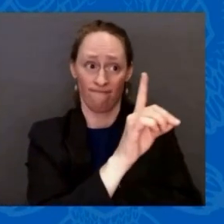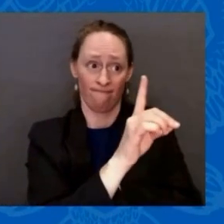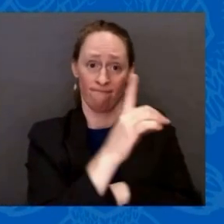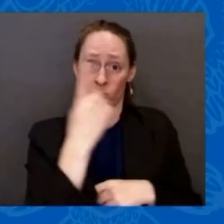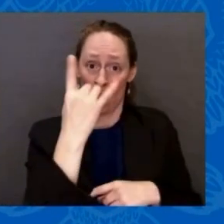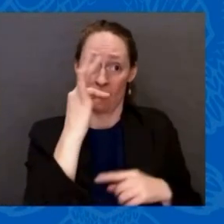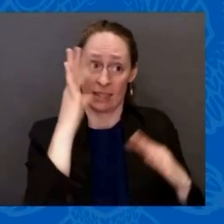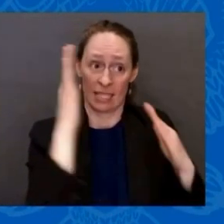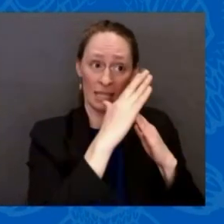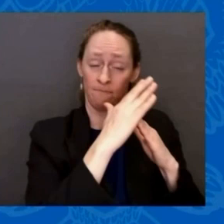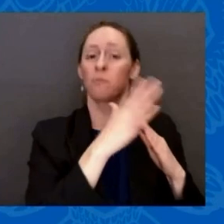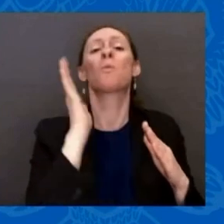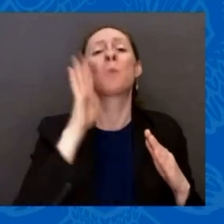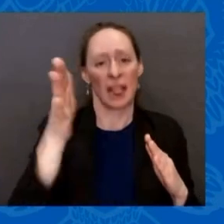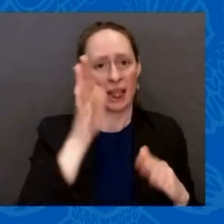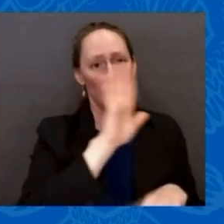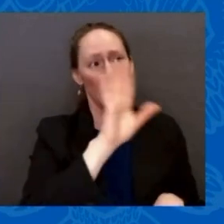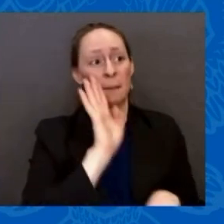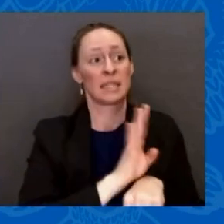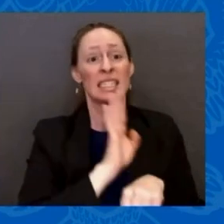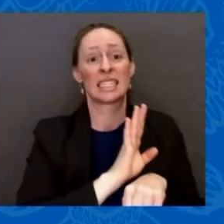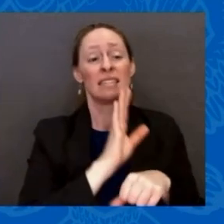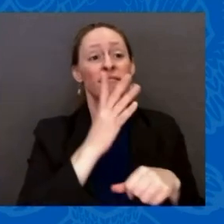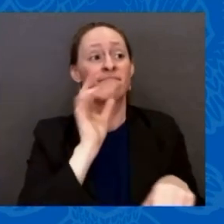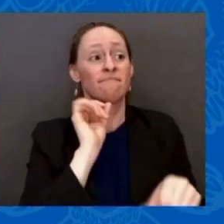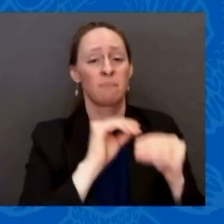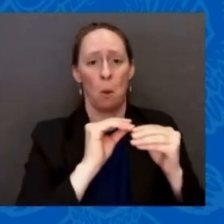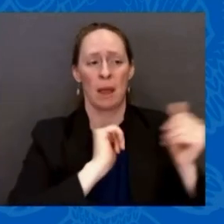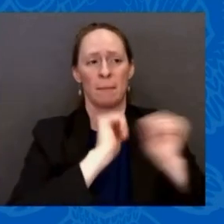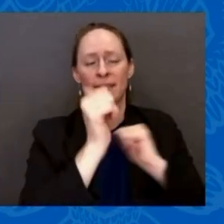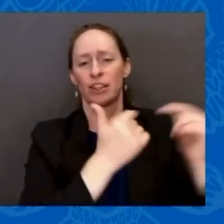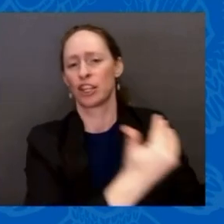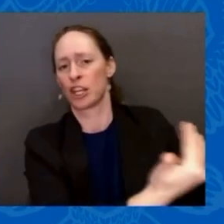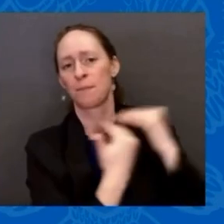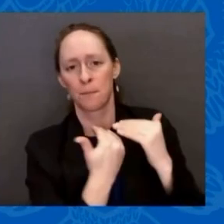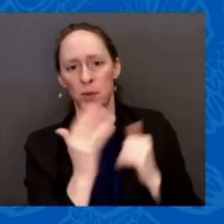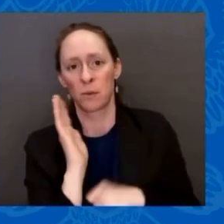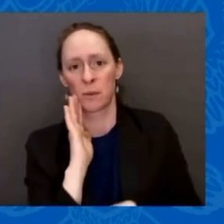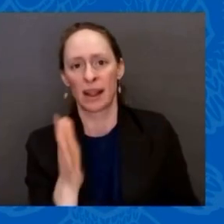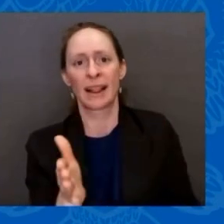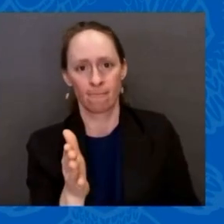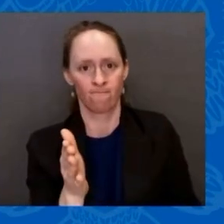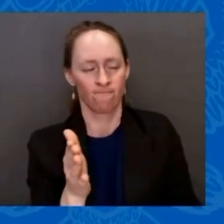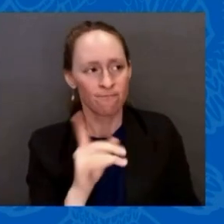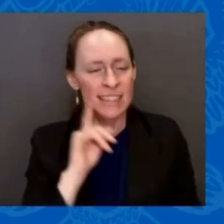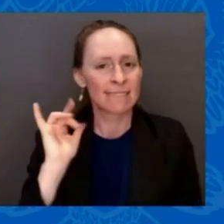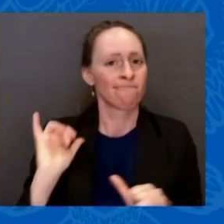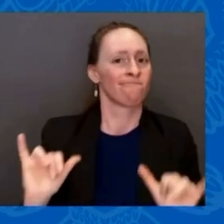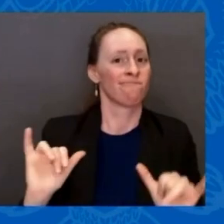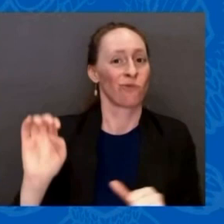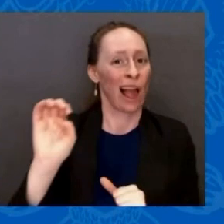keep fighting for universal pre-K and free community college. We're also fighting to make